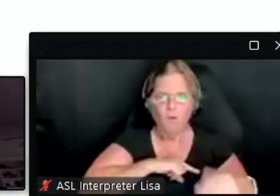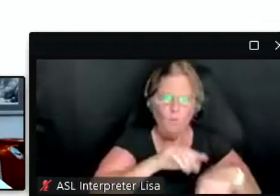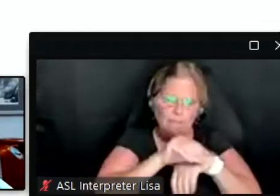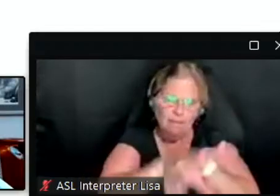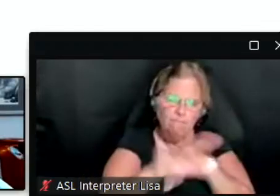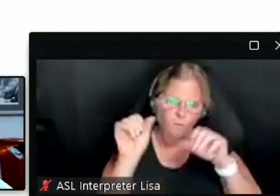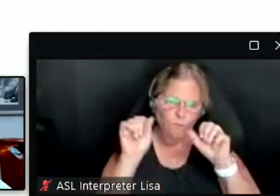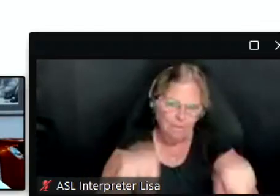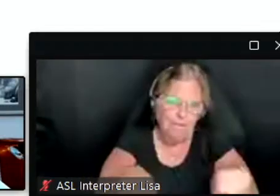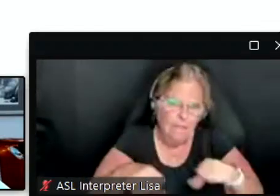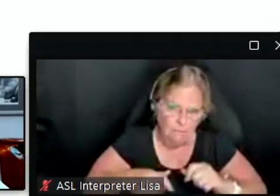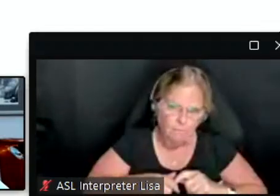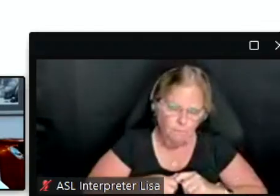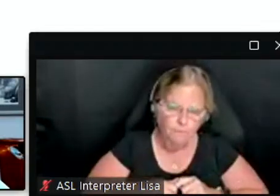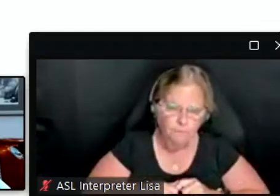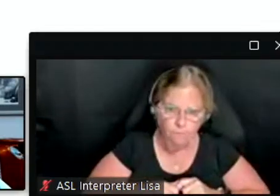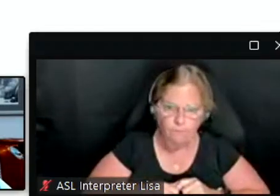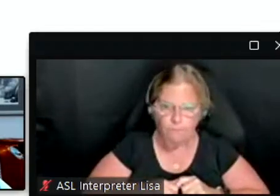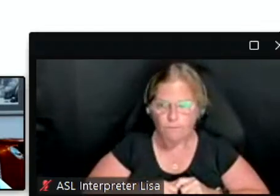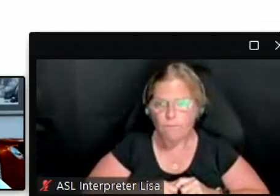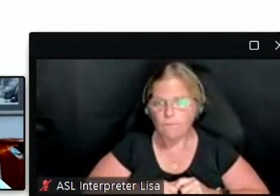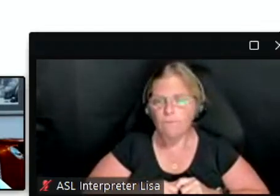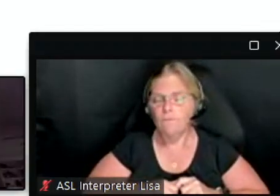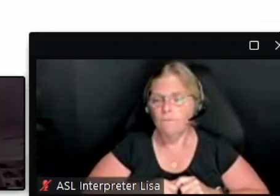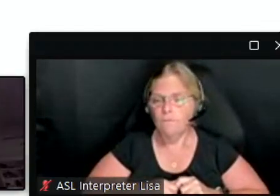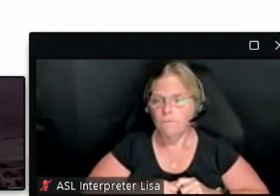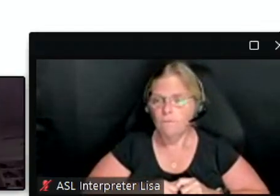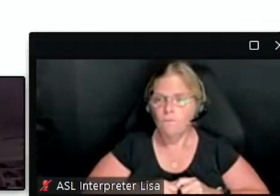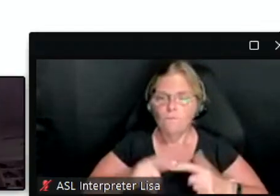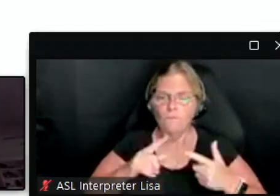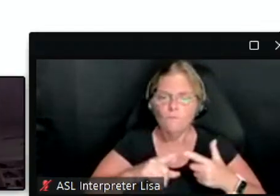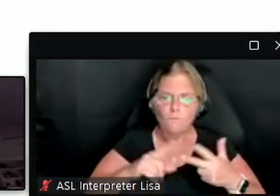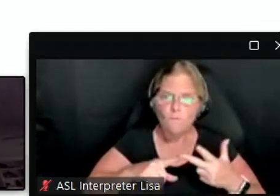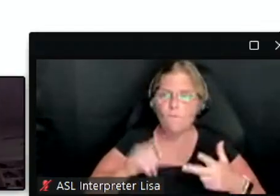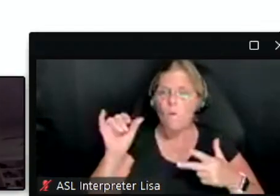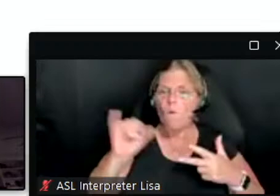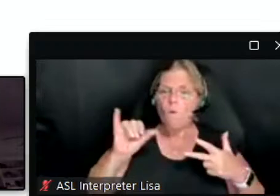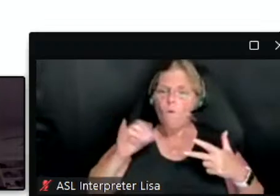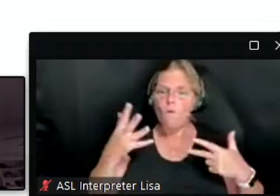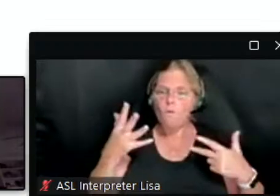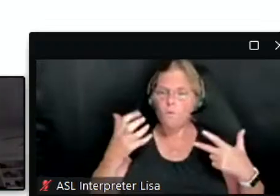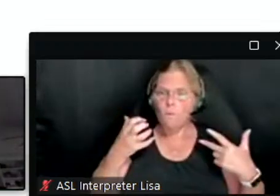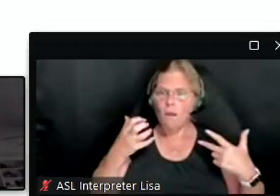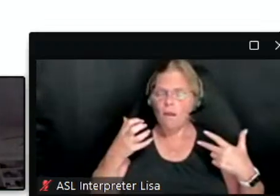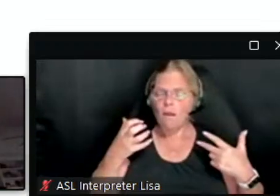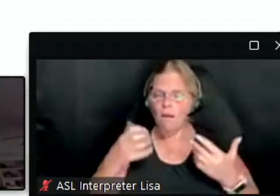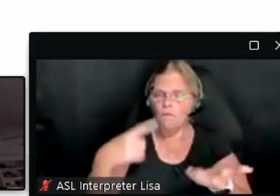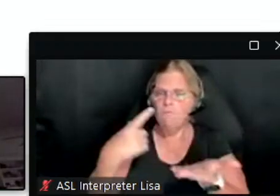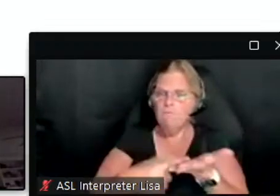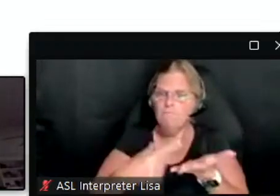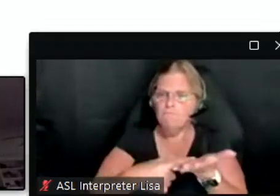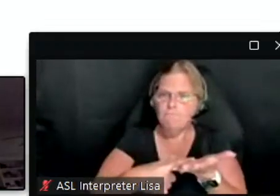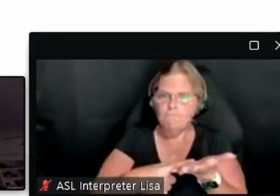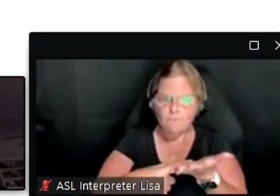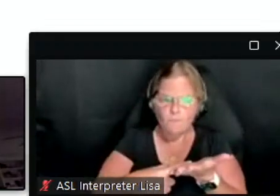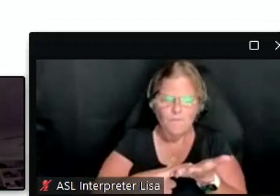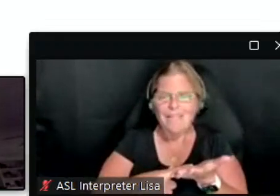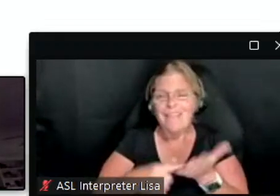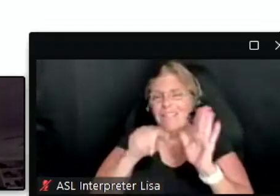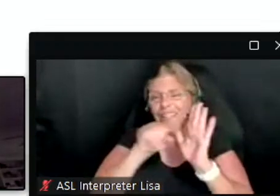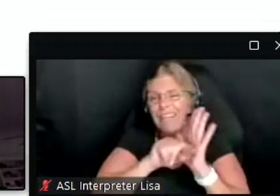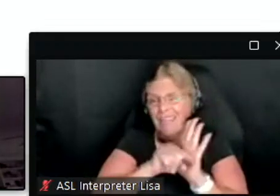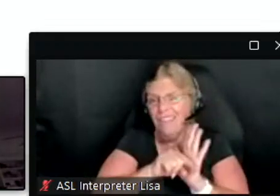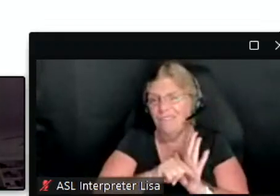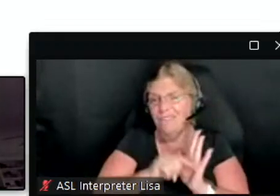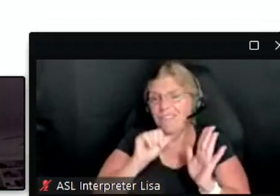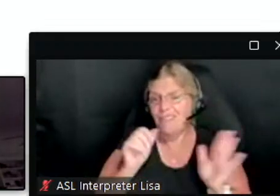this is being incorporated. We want to also, we talked about the disincentives, particularly the fact